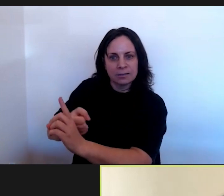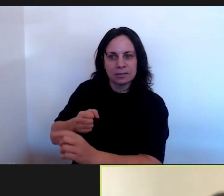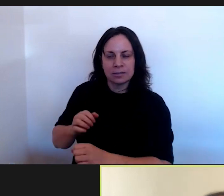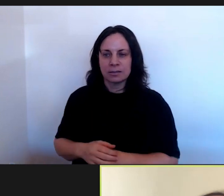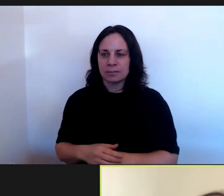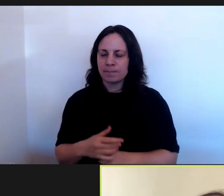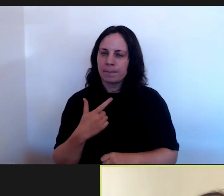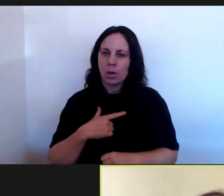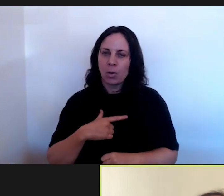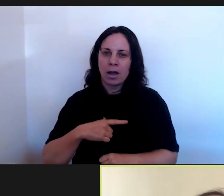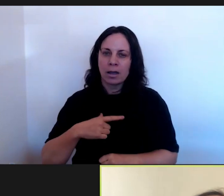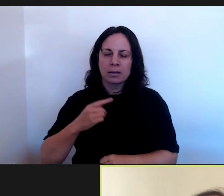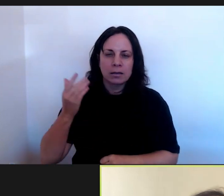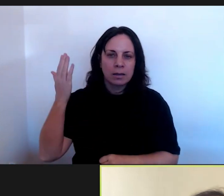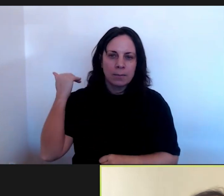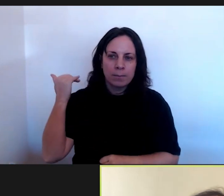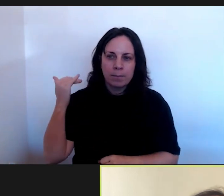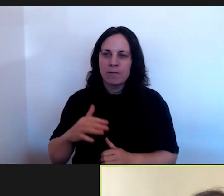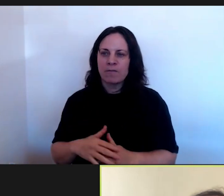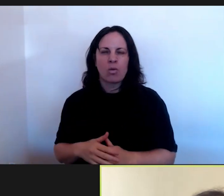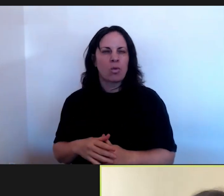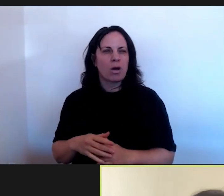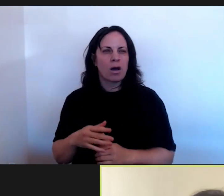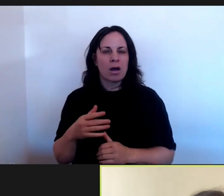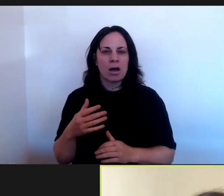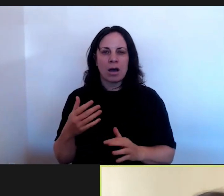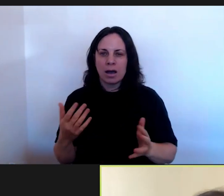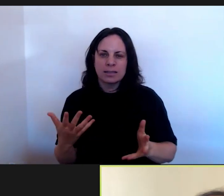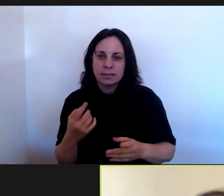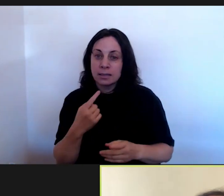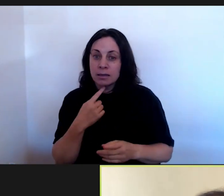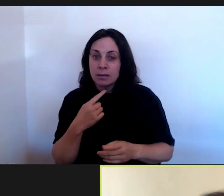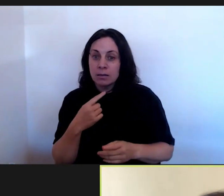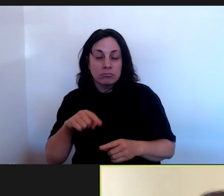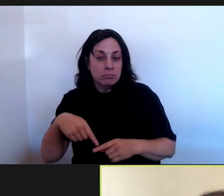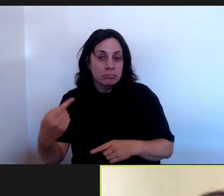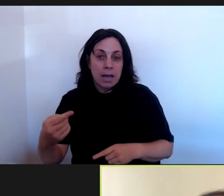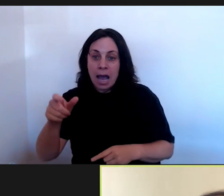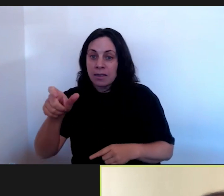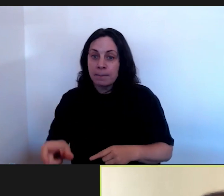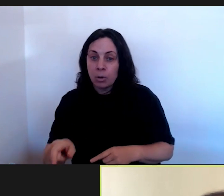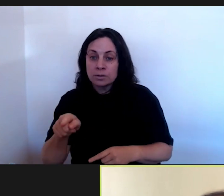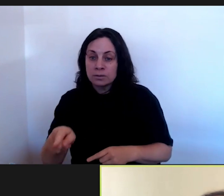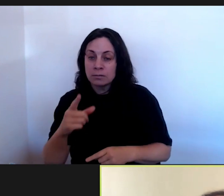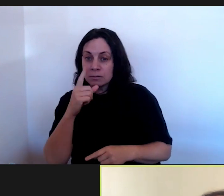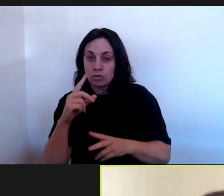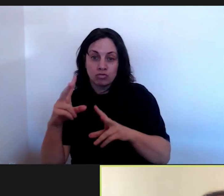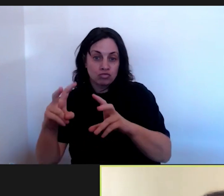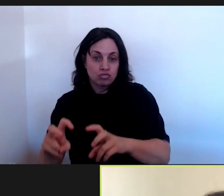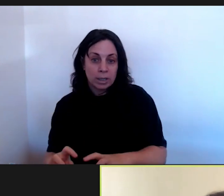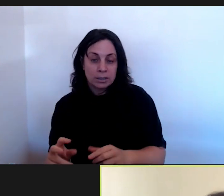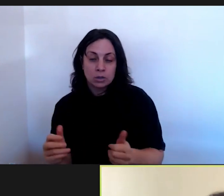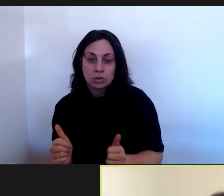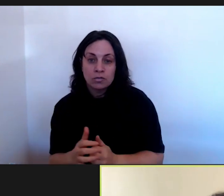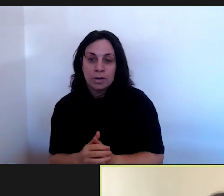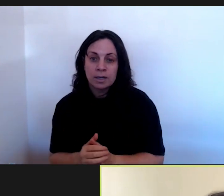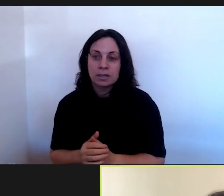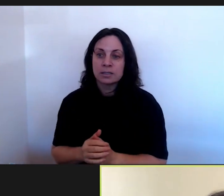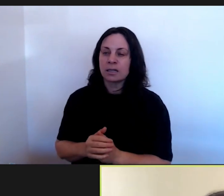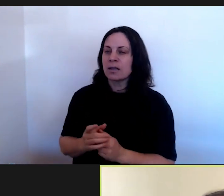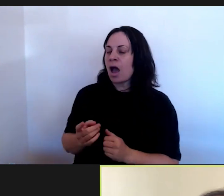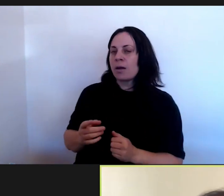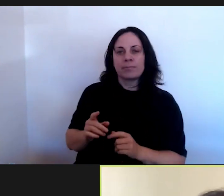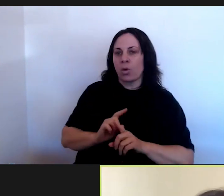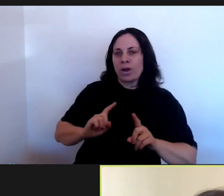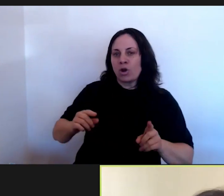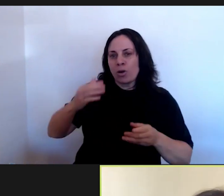please mention another person who has done this research with you as the co-author, and acknowledge them. So, oh, we cannot acknowledge the people.